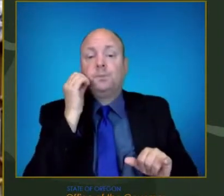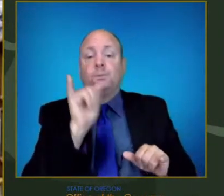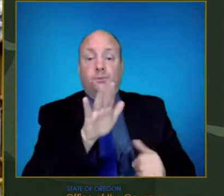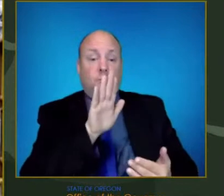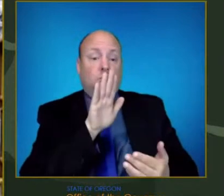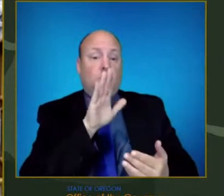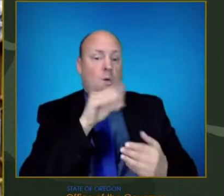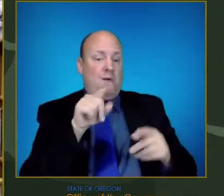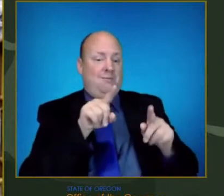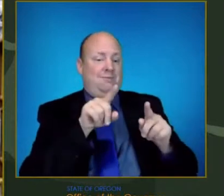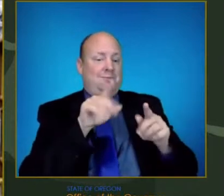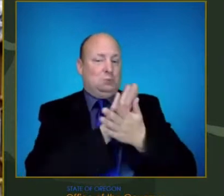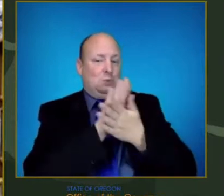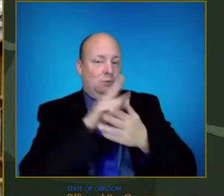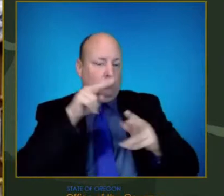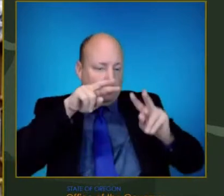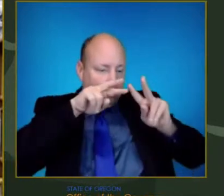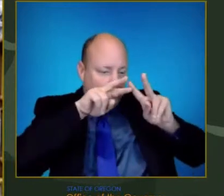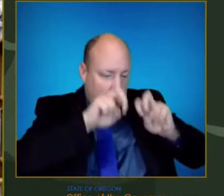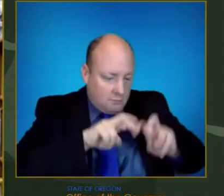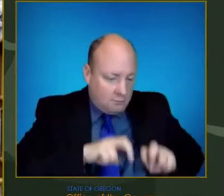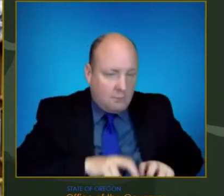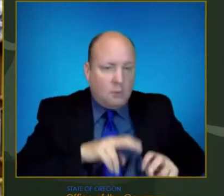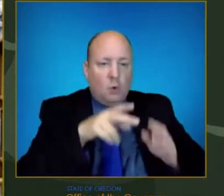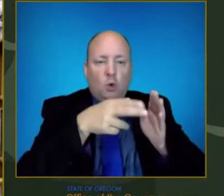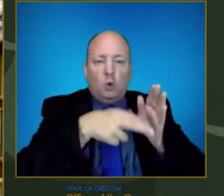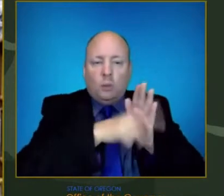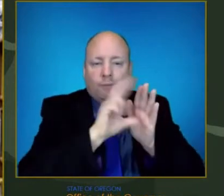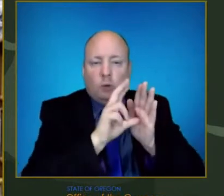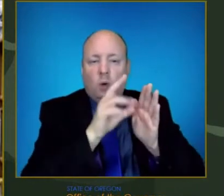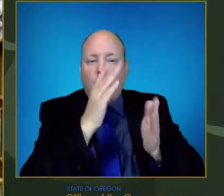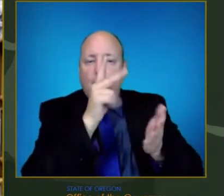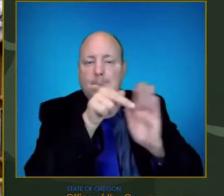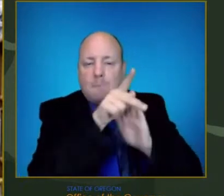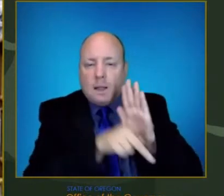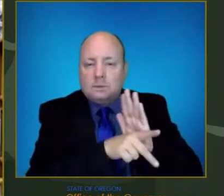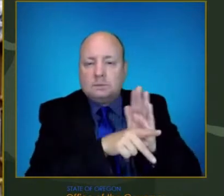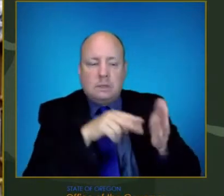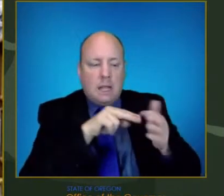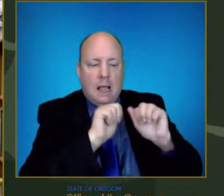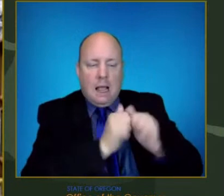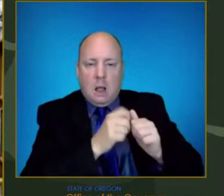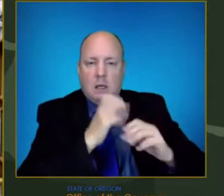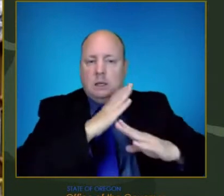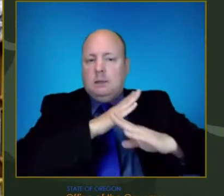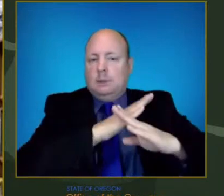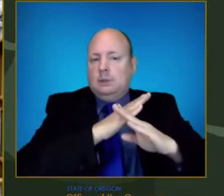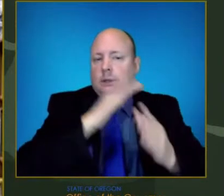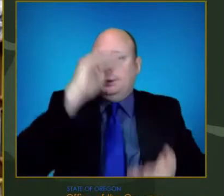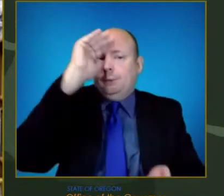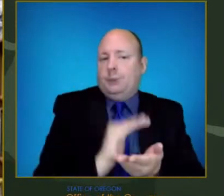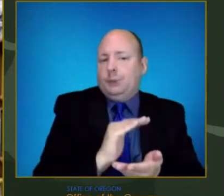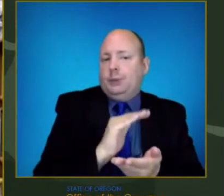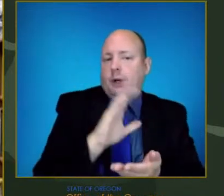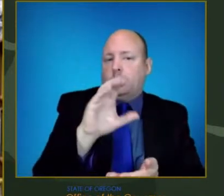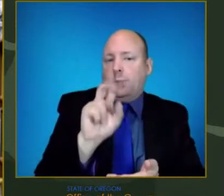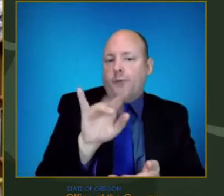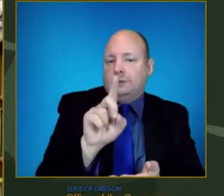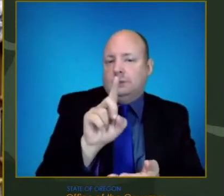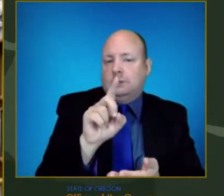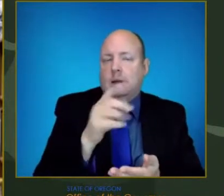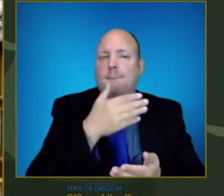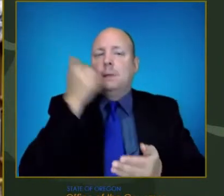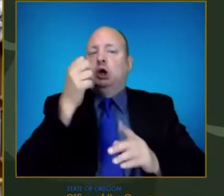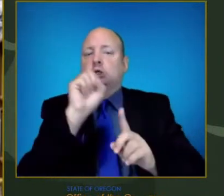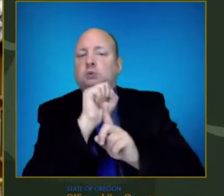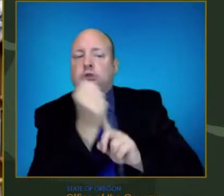into that space, they are better able to reduce the number of students who may get quarantined if another COVID case enters the school.